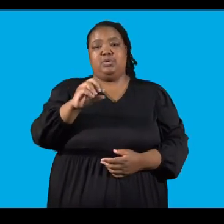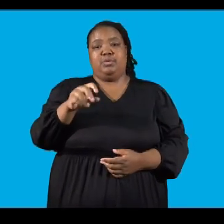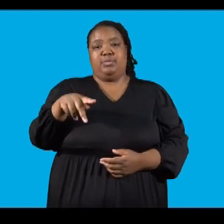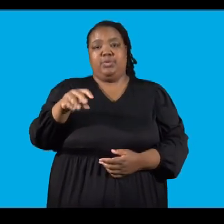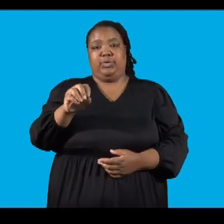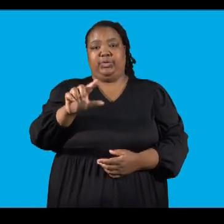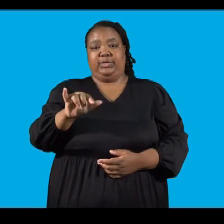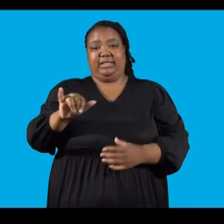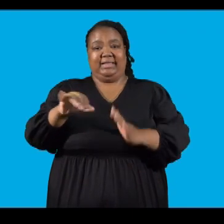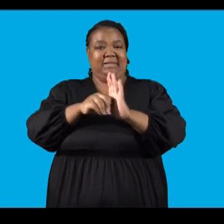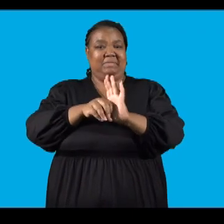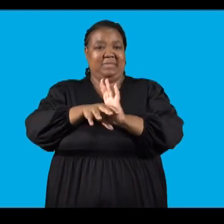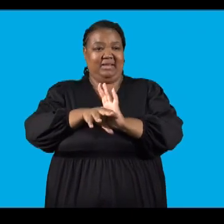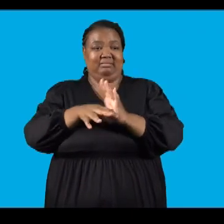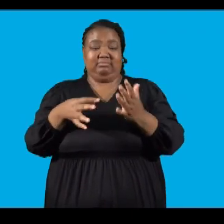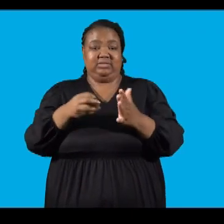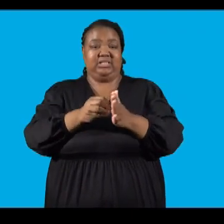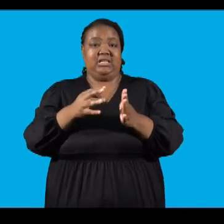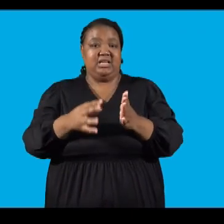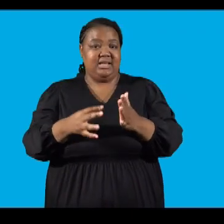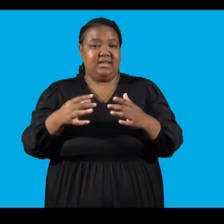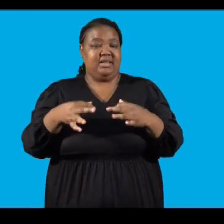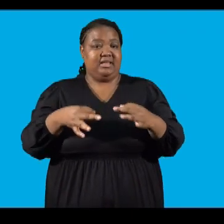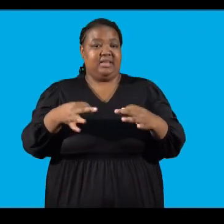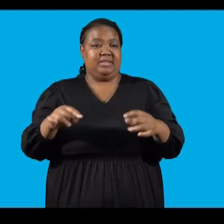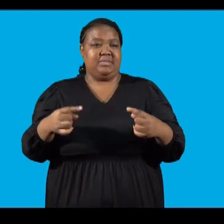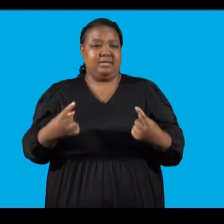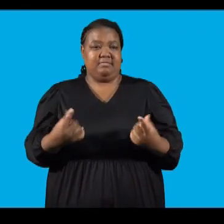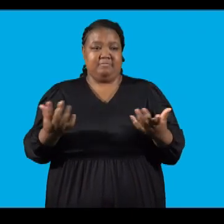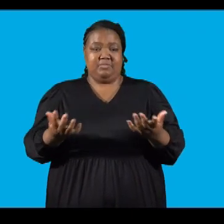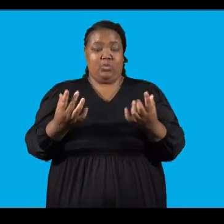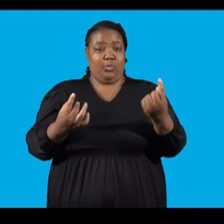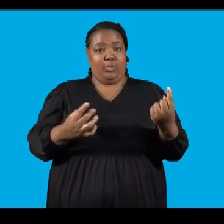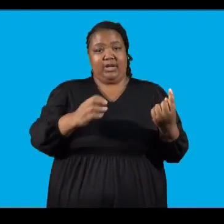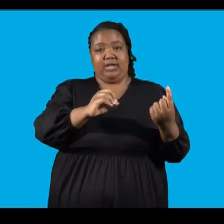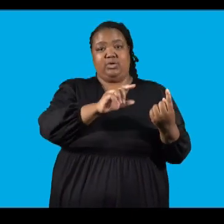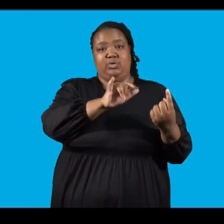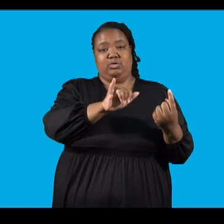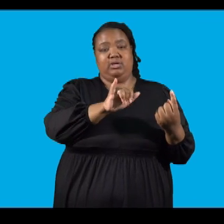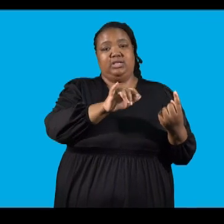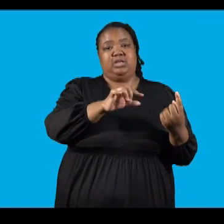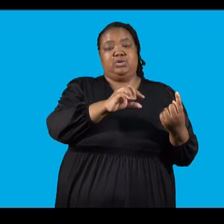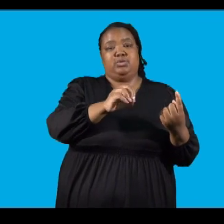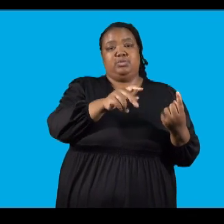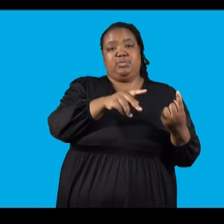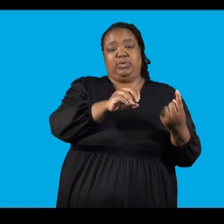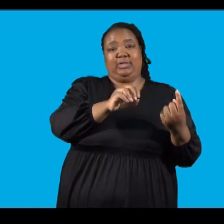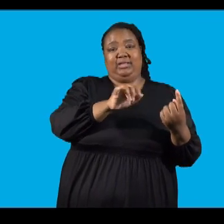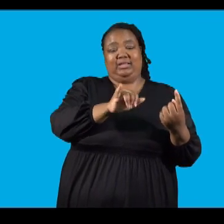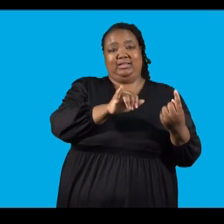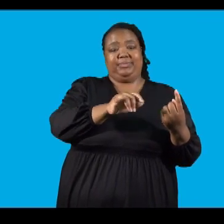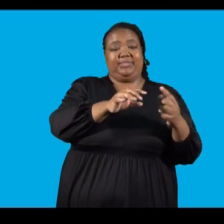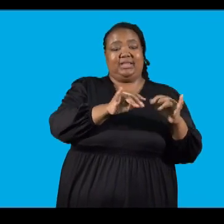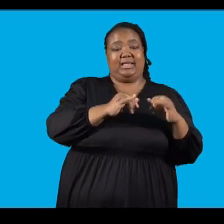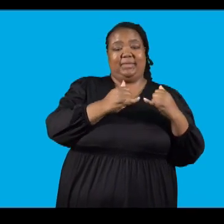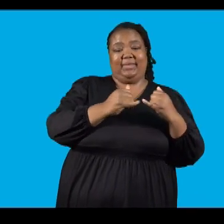oligopoly market. Learners are unable to explain how actions of one oligopolistic firm